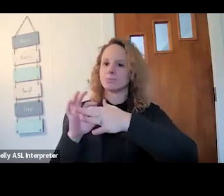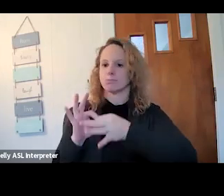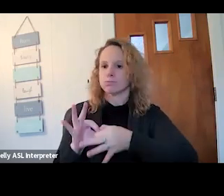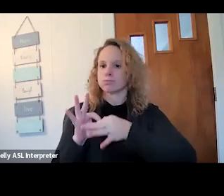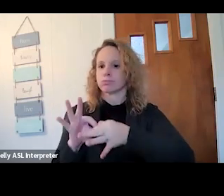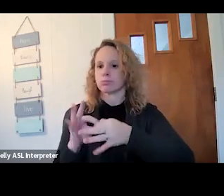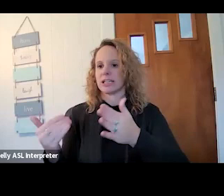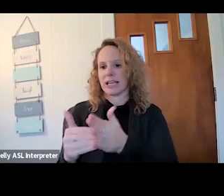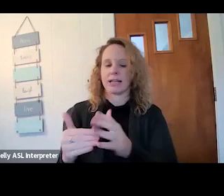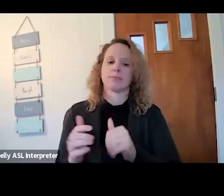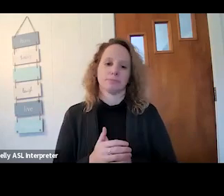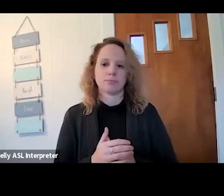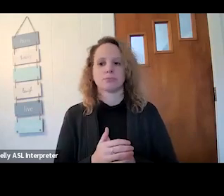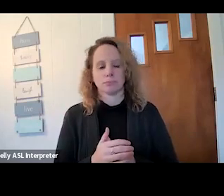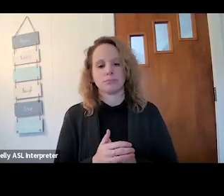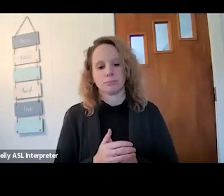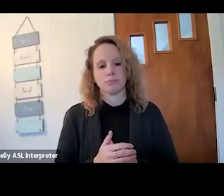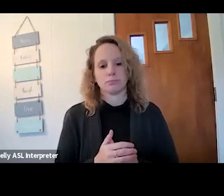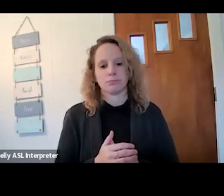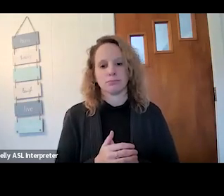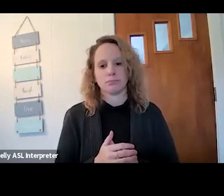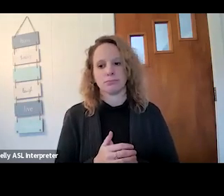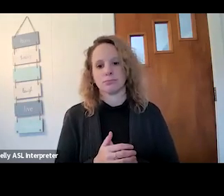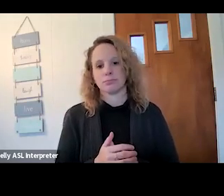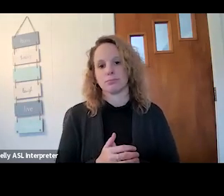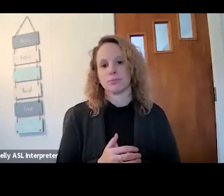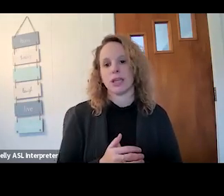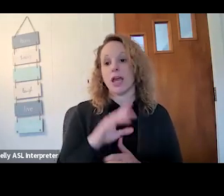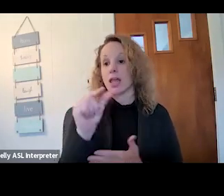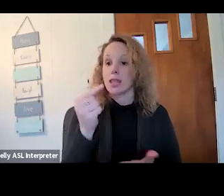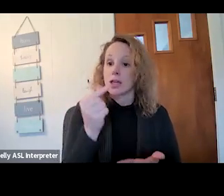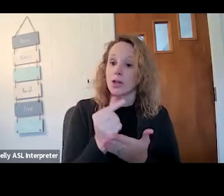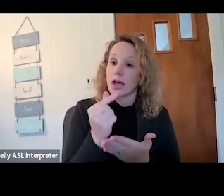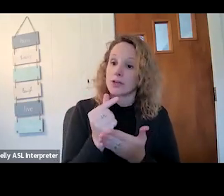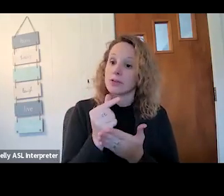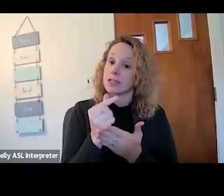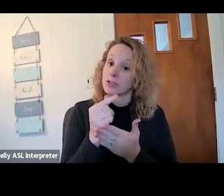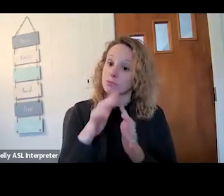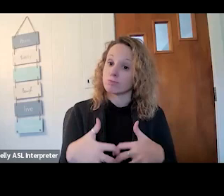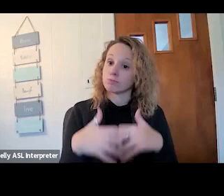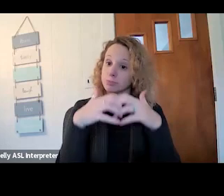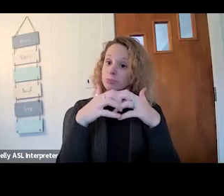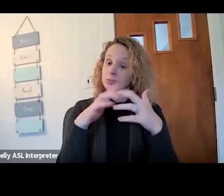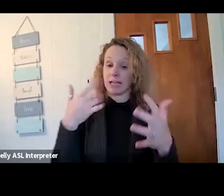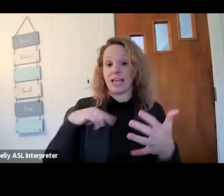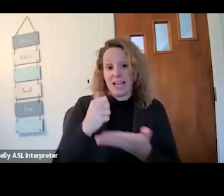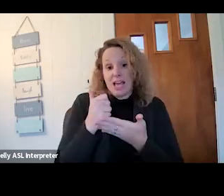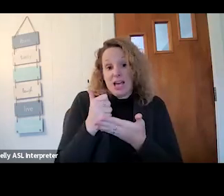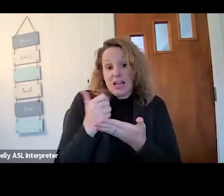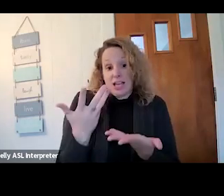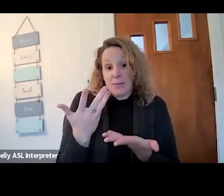more. The reinstatement of our graduations has helped us in